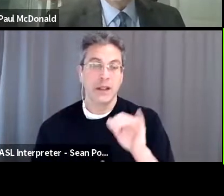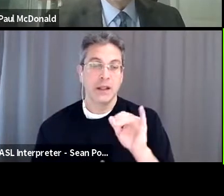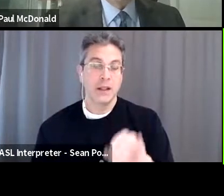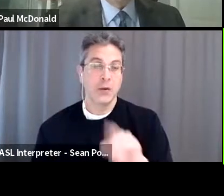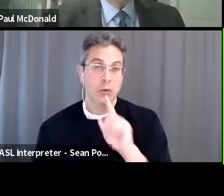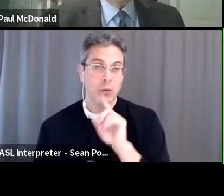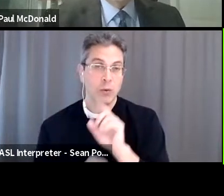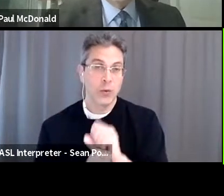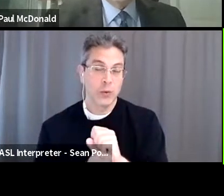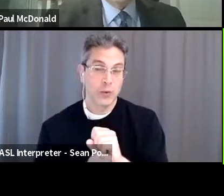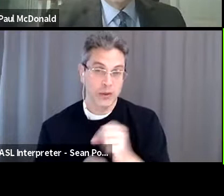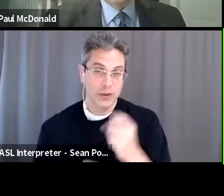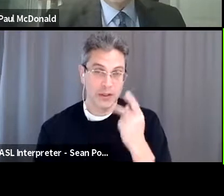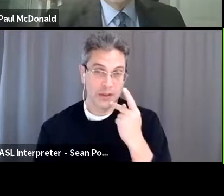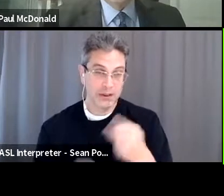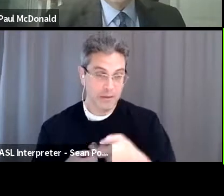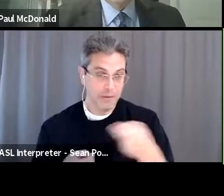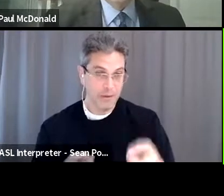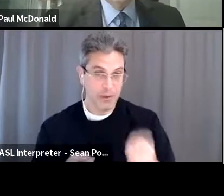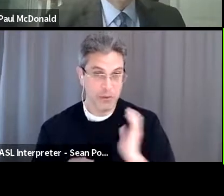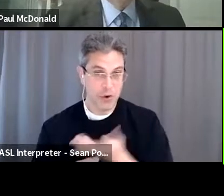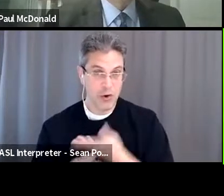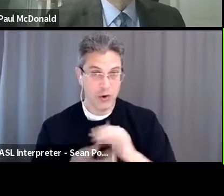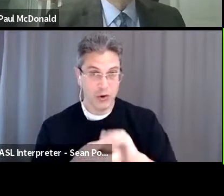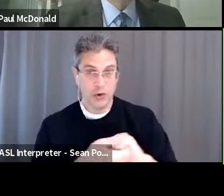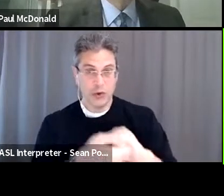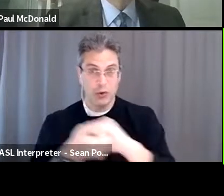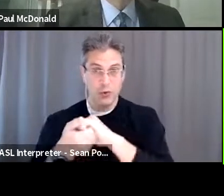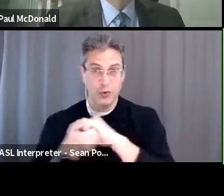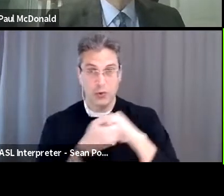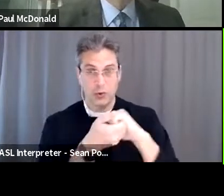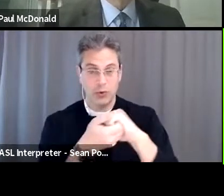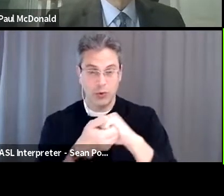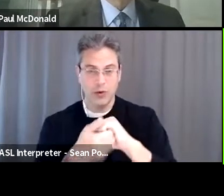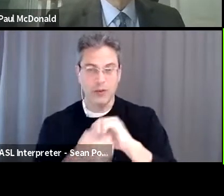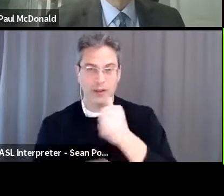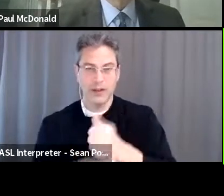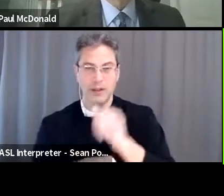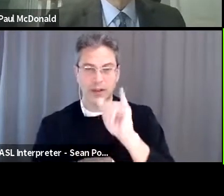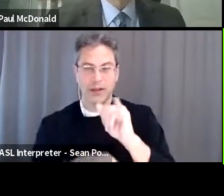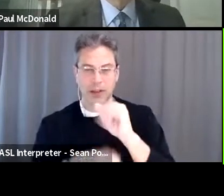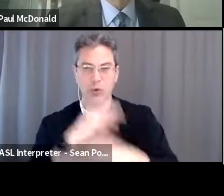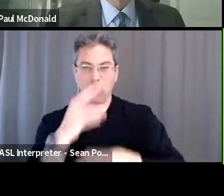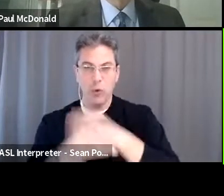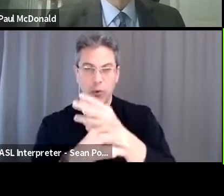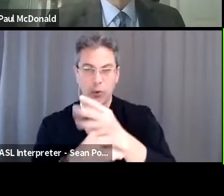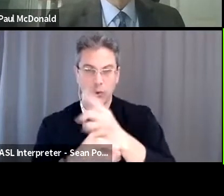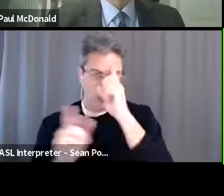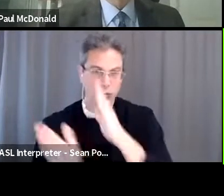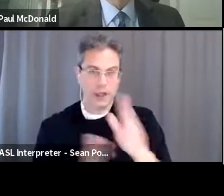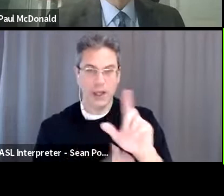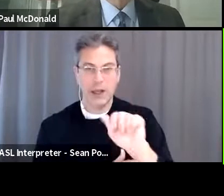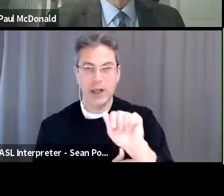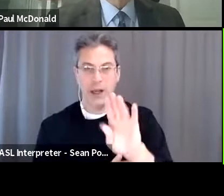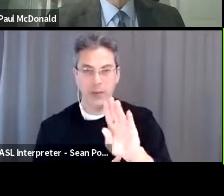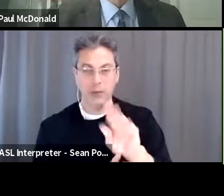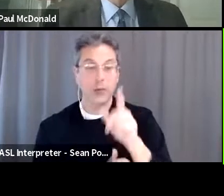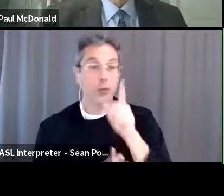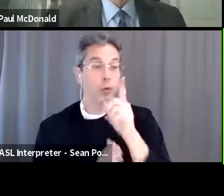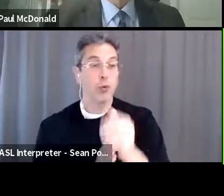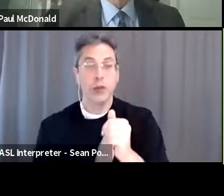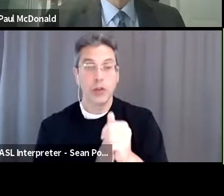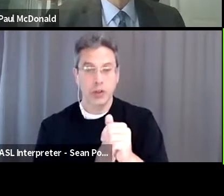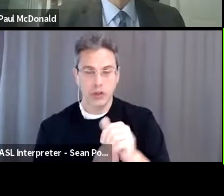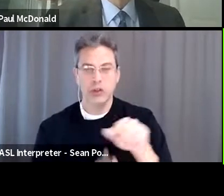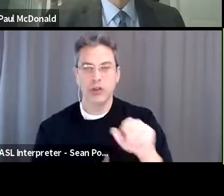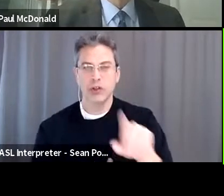of multi-sector collaboration is the Global Strategy Lab. Led by York professor Stephen Hoffman,